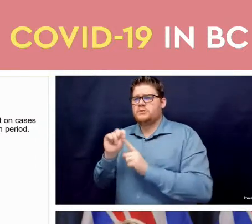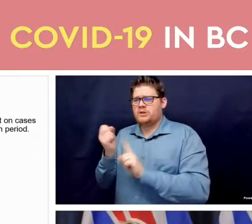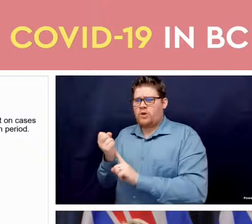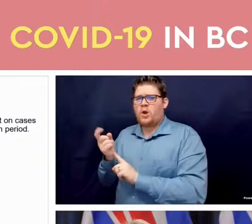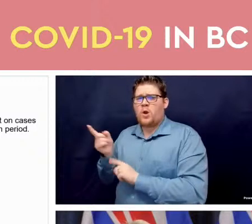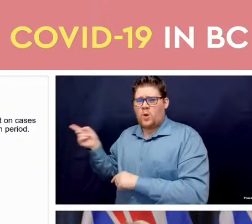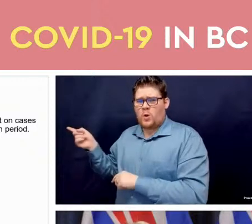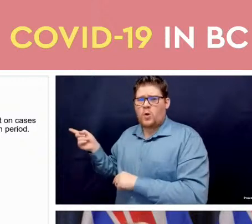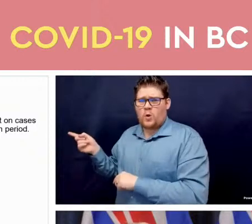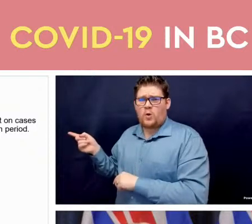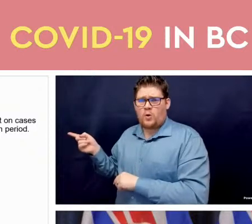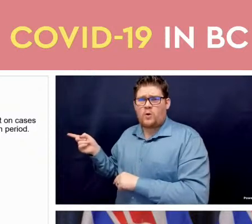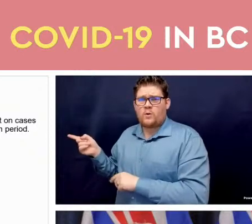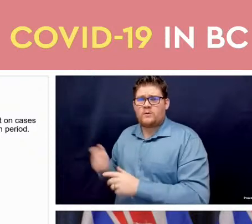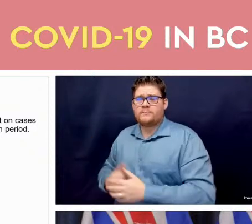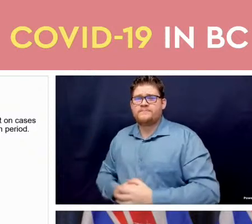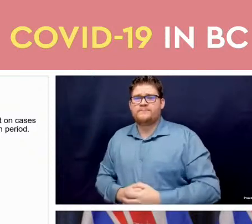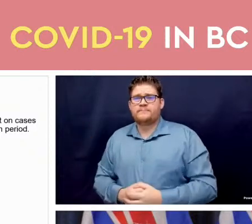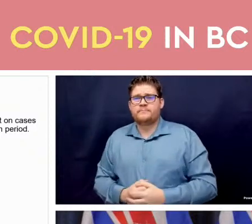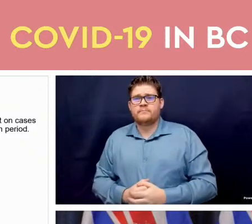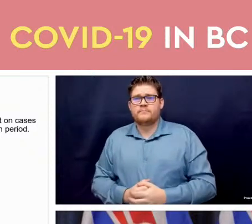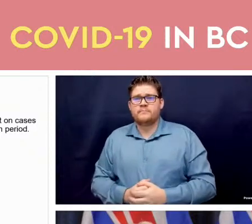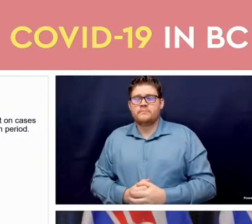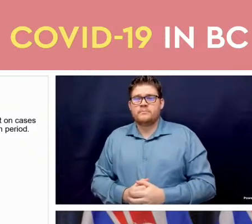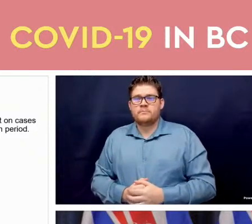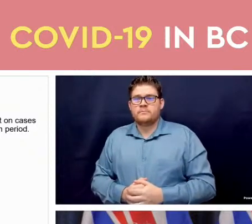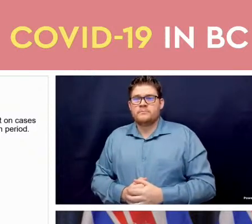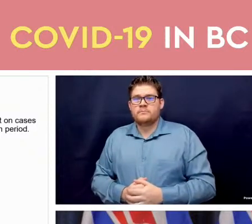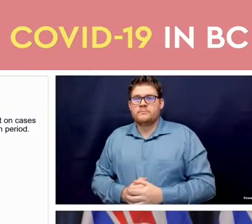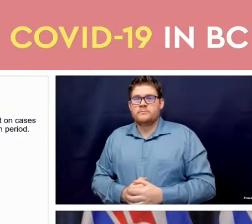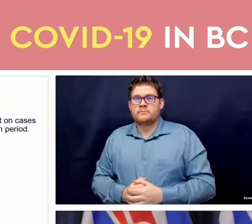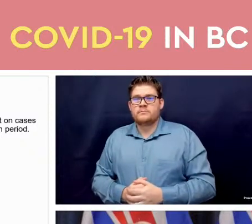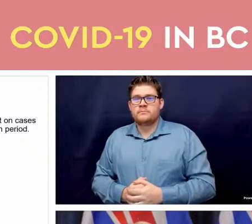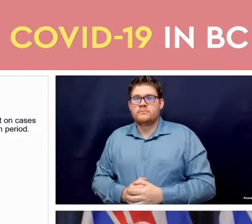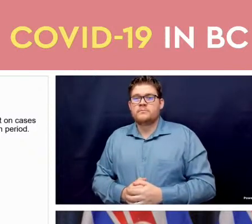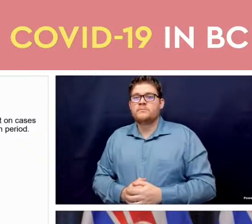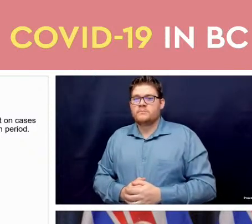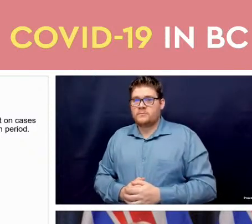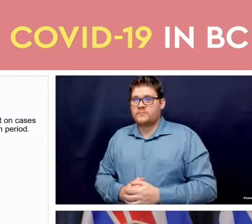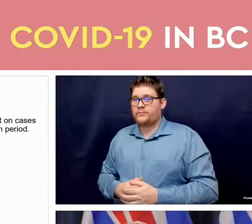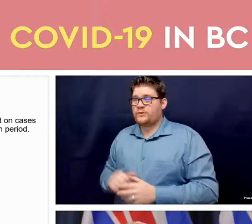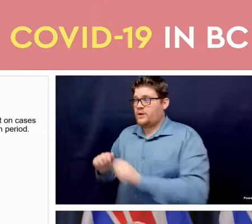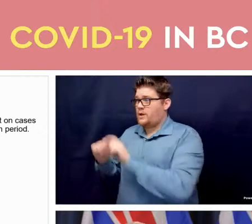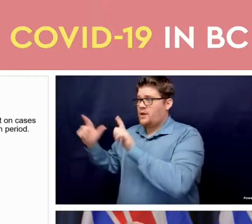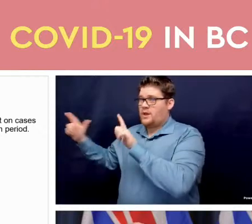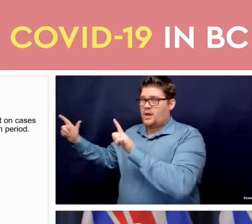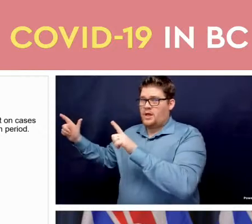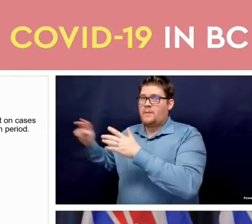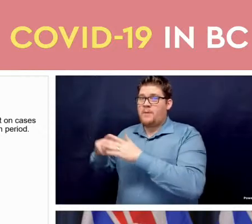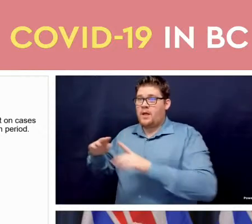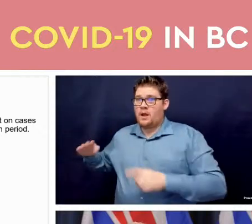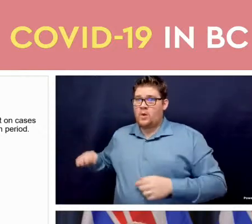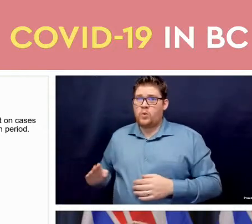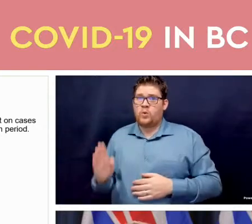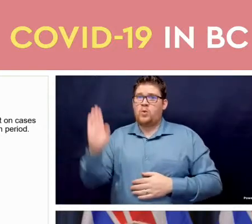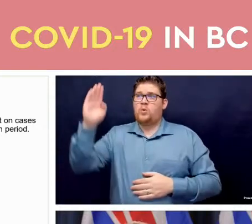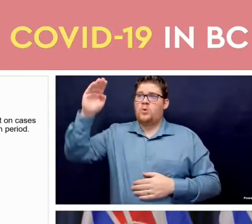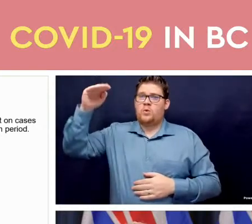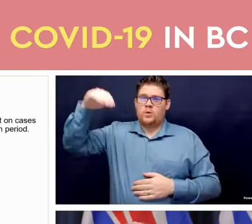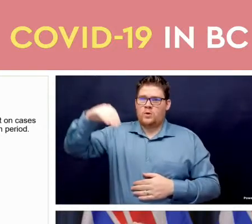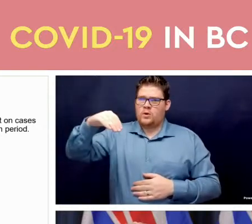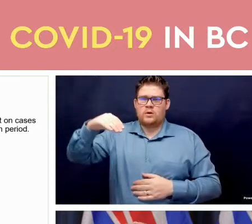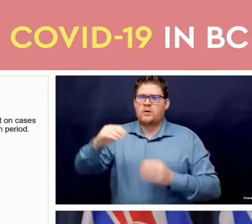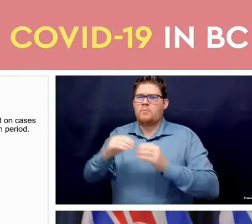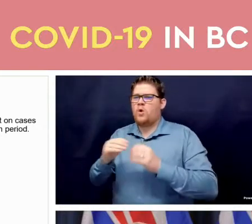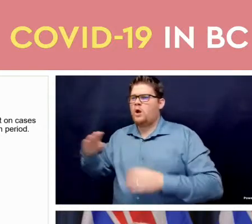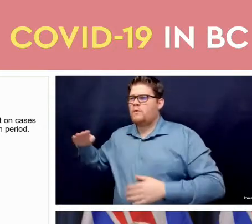the peak might be a little bit later next week. Again, this doesn't take into account. So this is just new admissions,